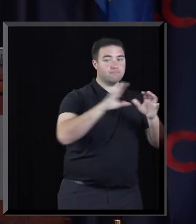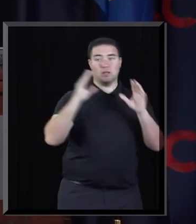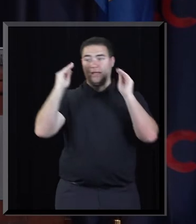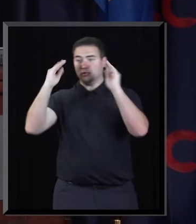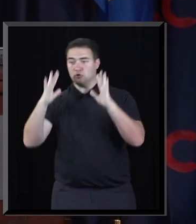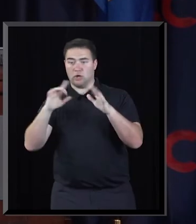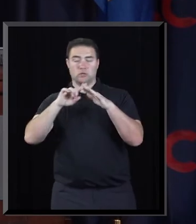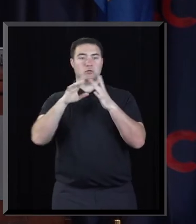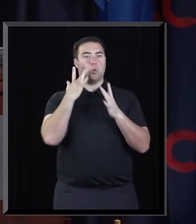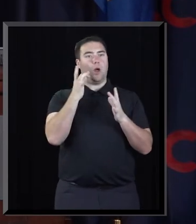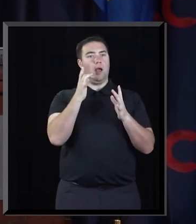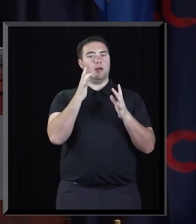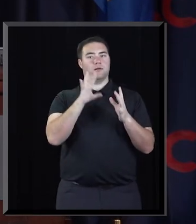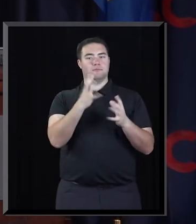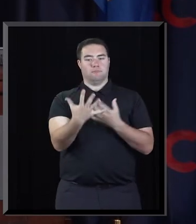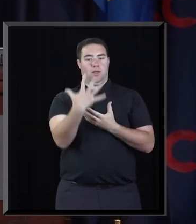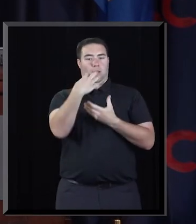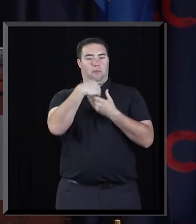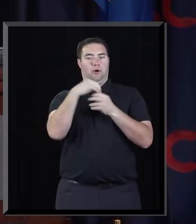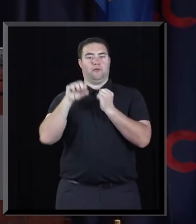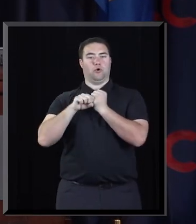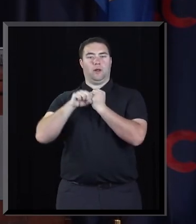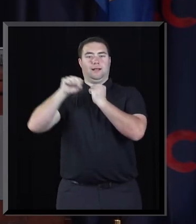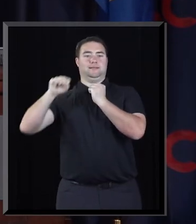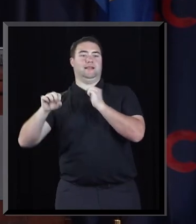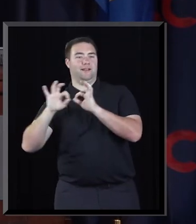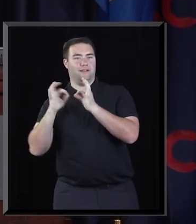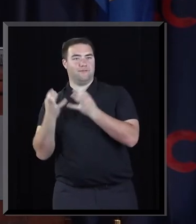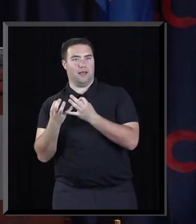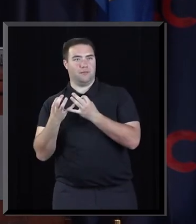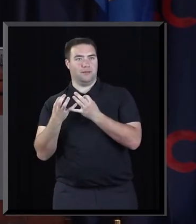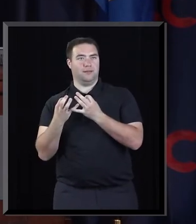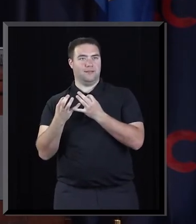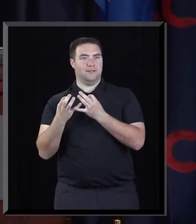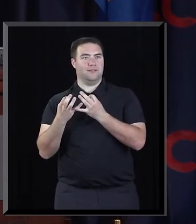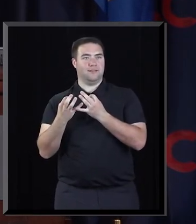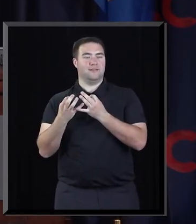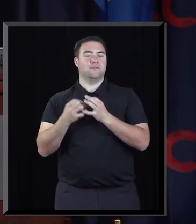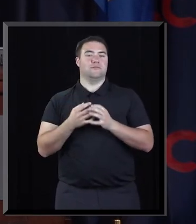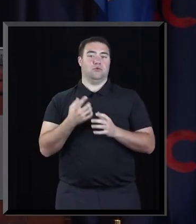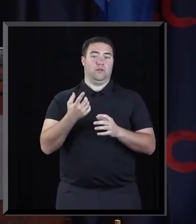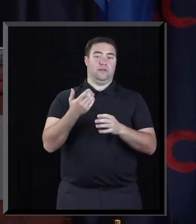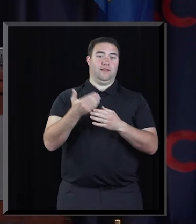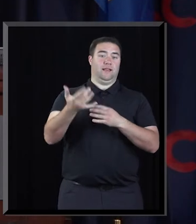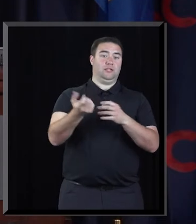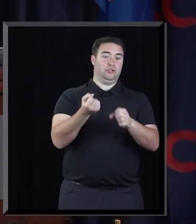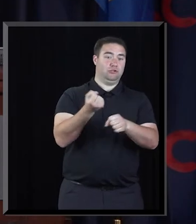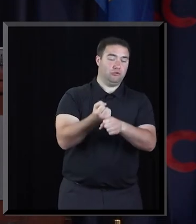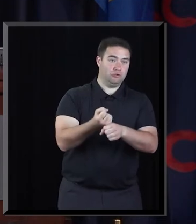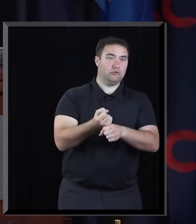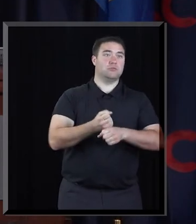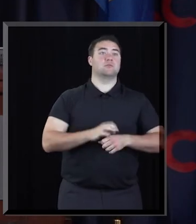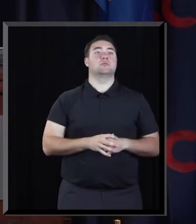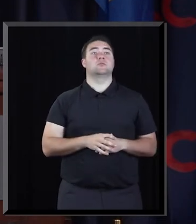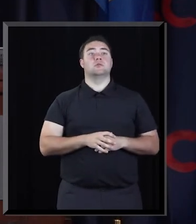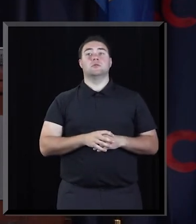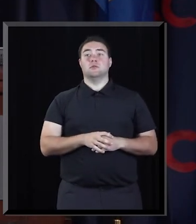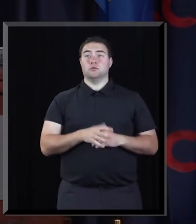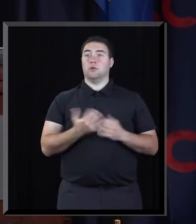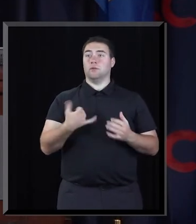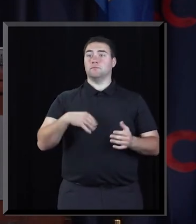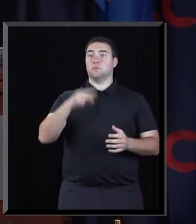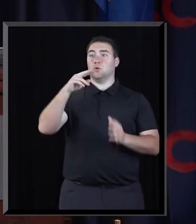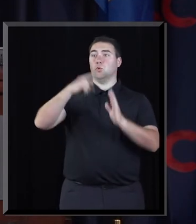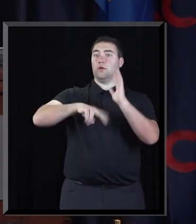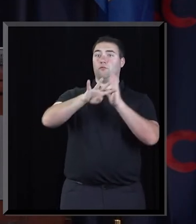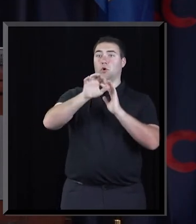for the next school year here. Then reality sets in, and we hit day two. Read 424 pages and be ready for a